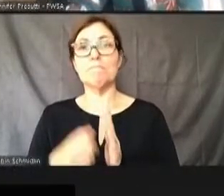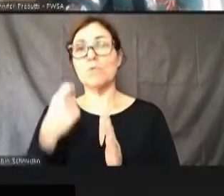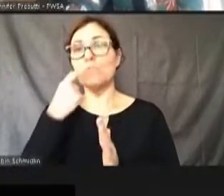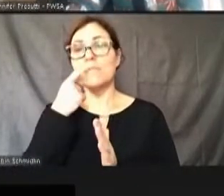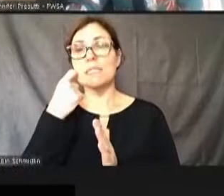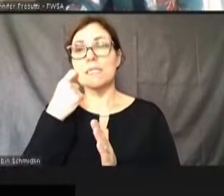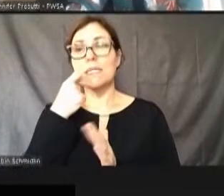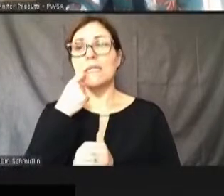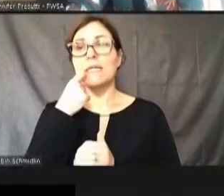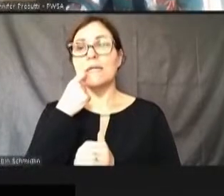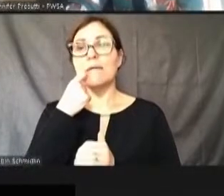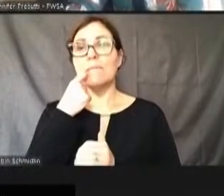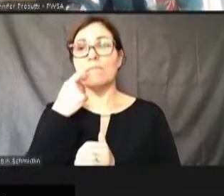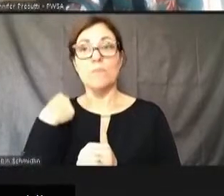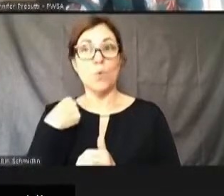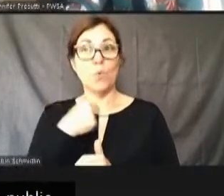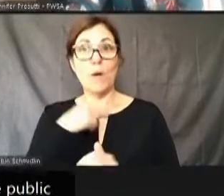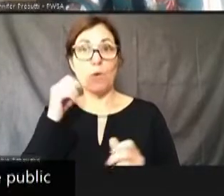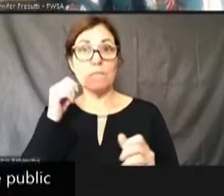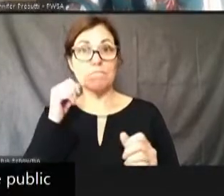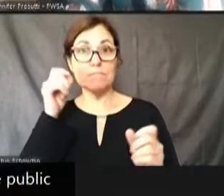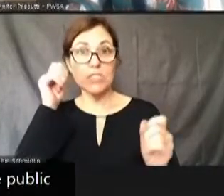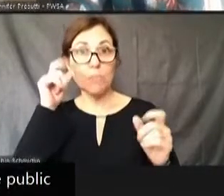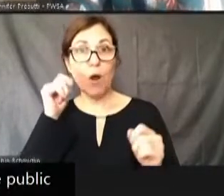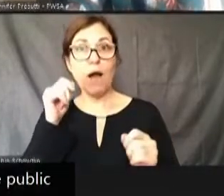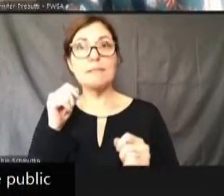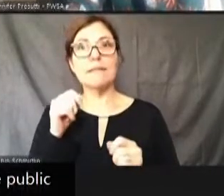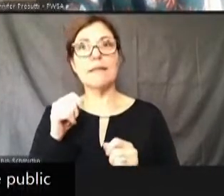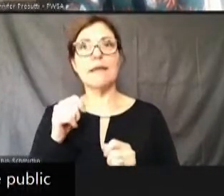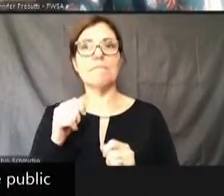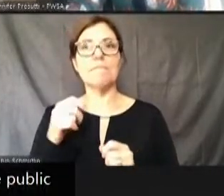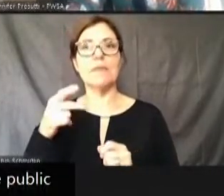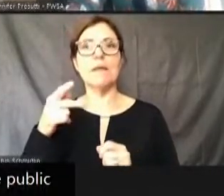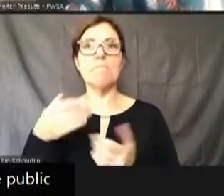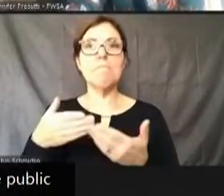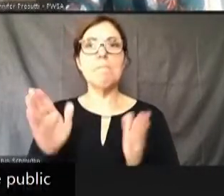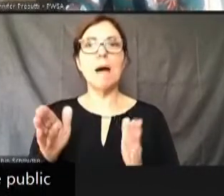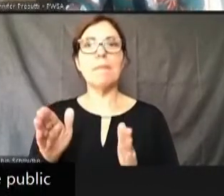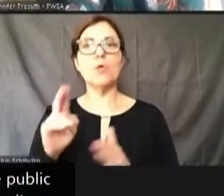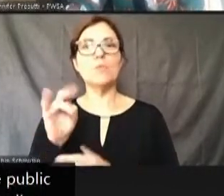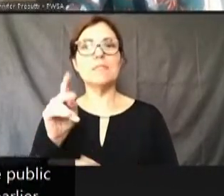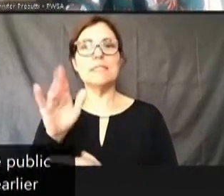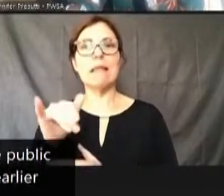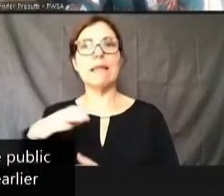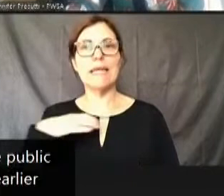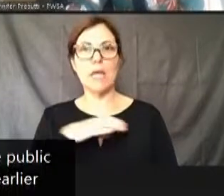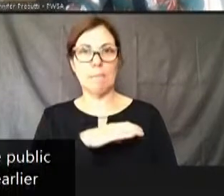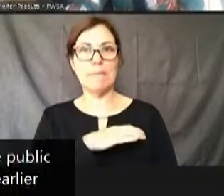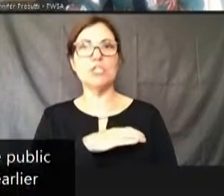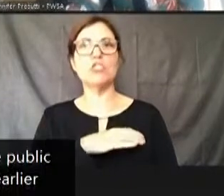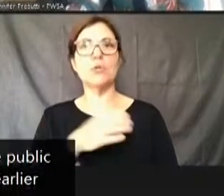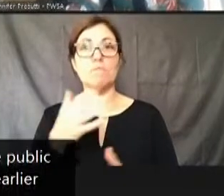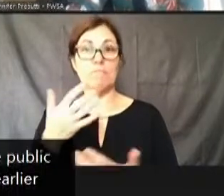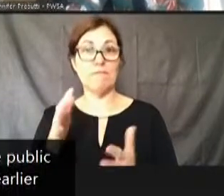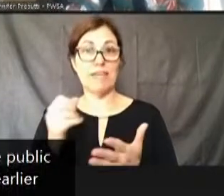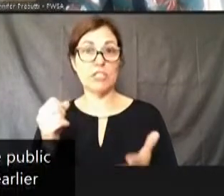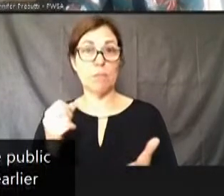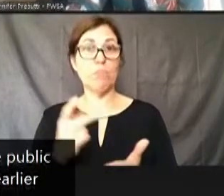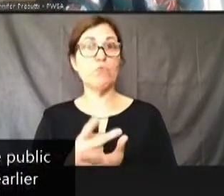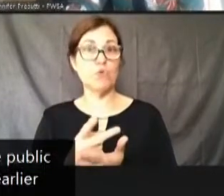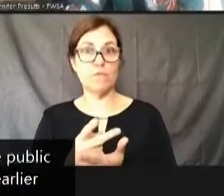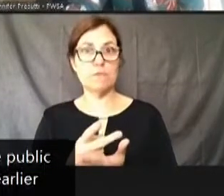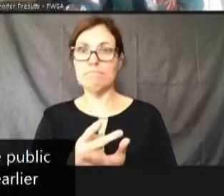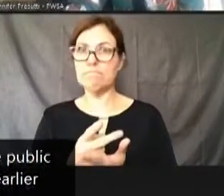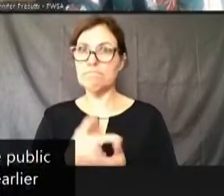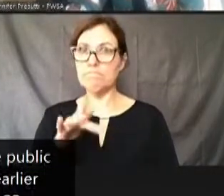we were actually surprised the Public Utility Commission voted to approve a month earlier than we anticipated our rate structure for